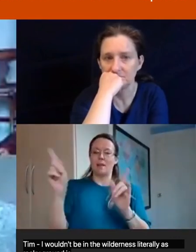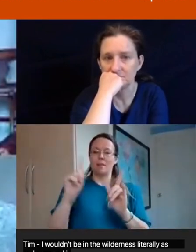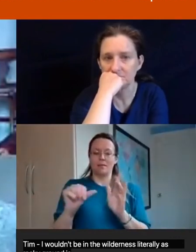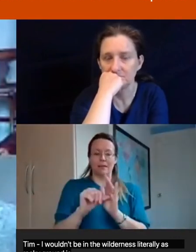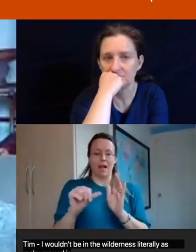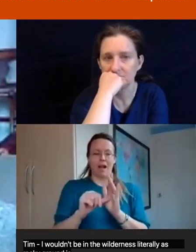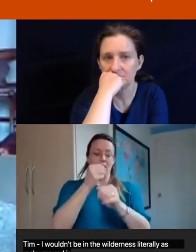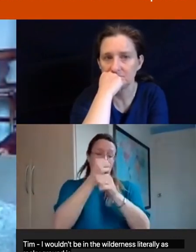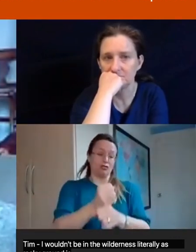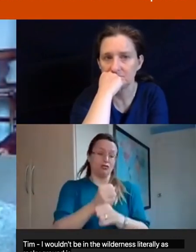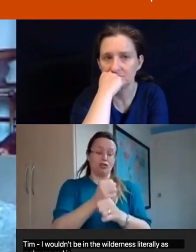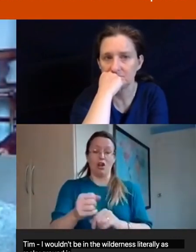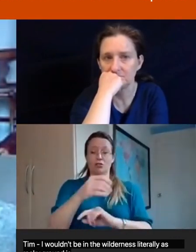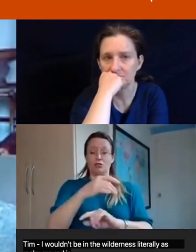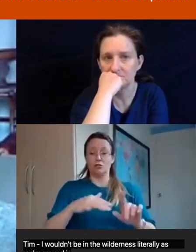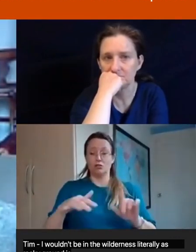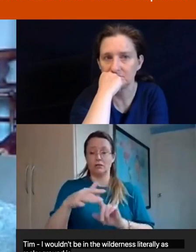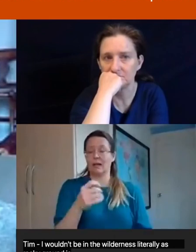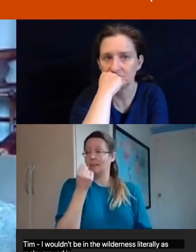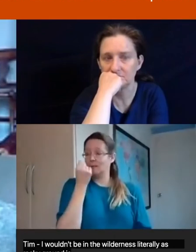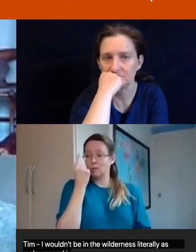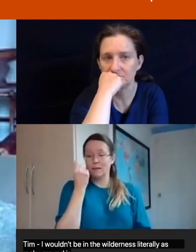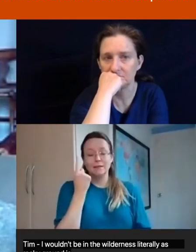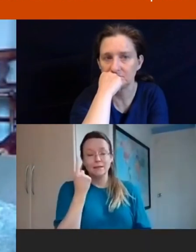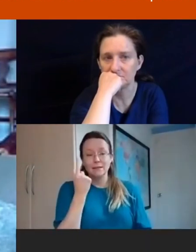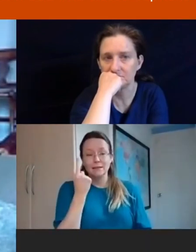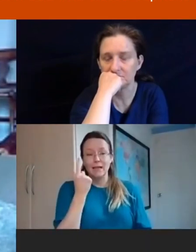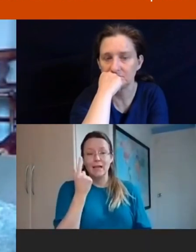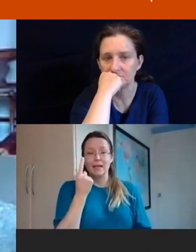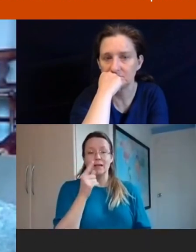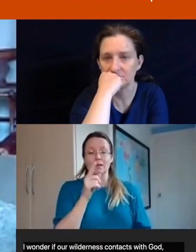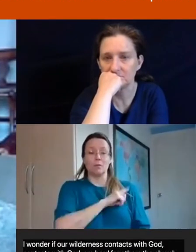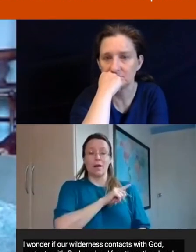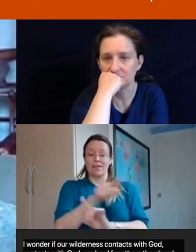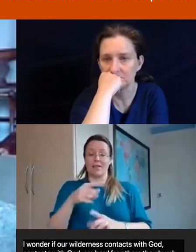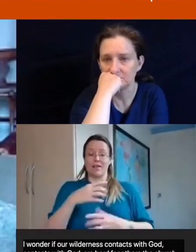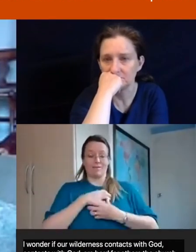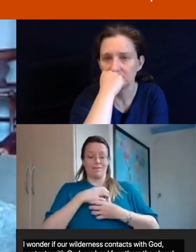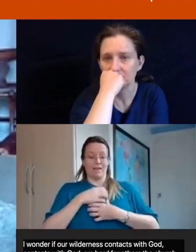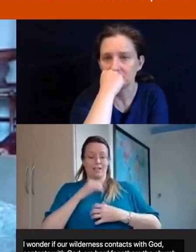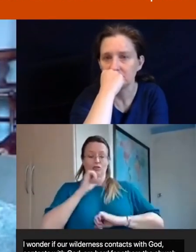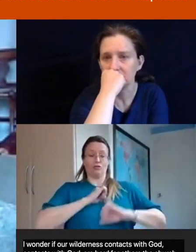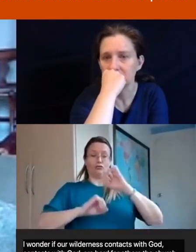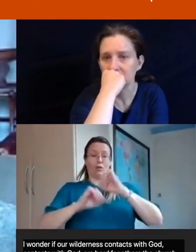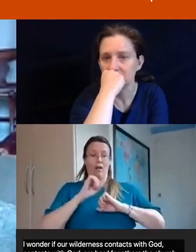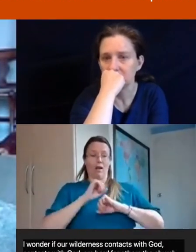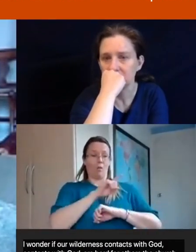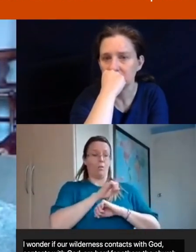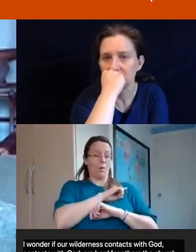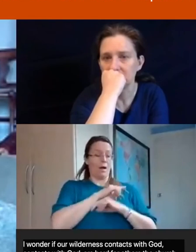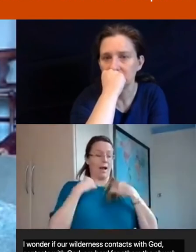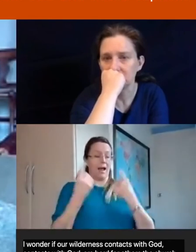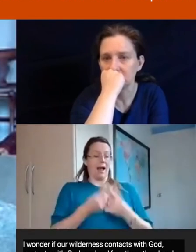church and society, to understand, as they fear and struggle to go where our disabilities take us